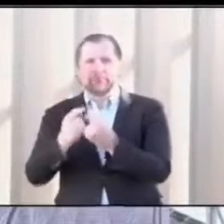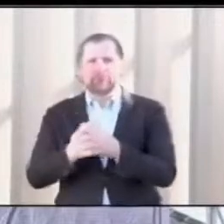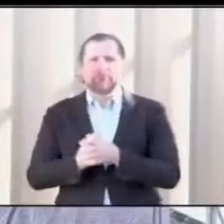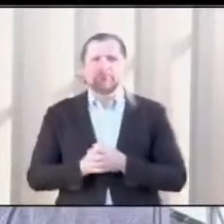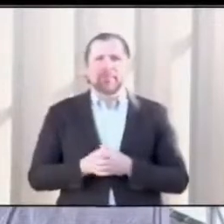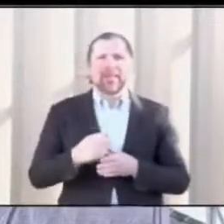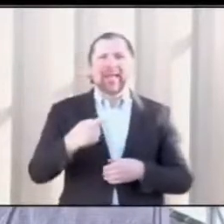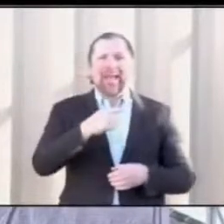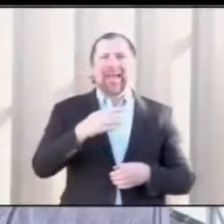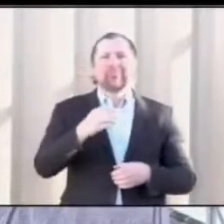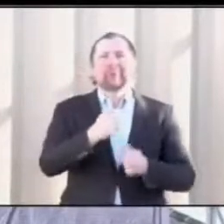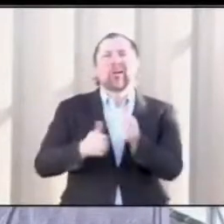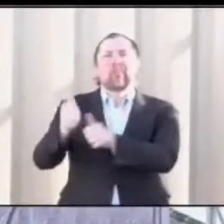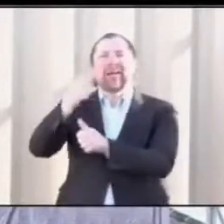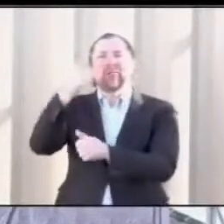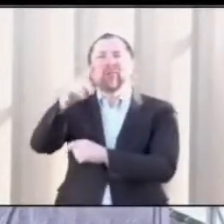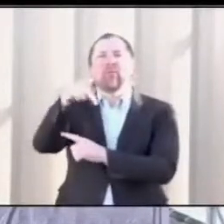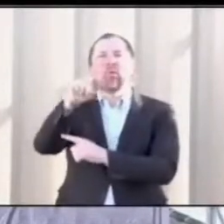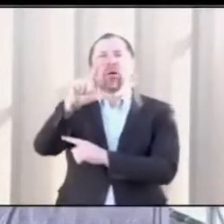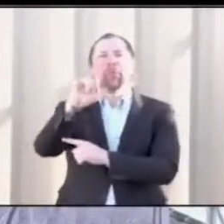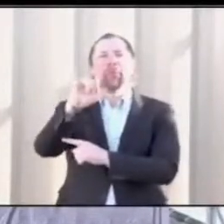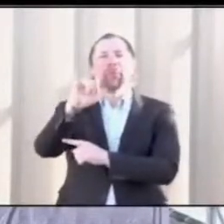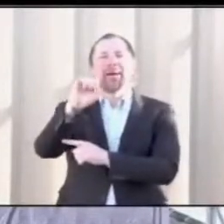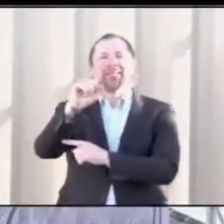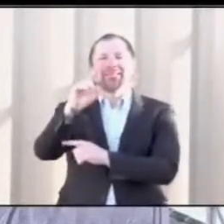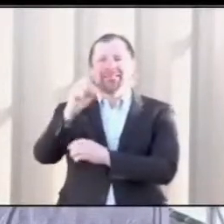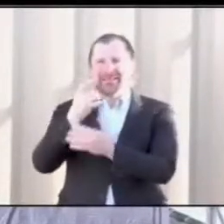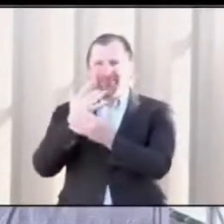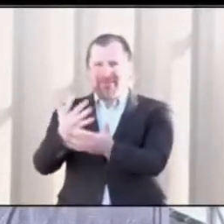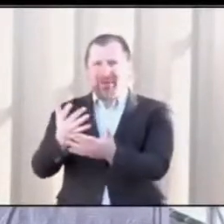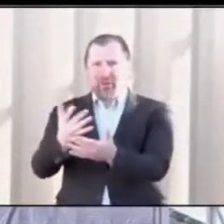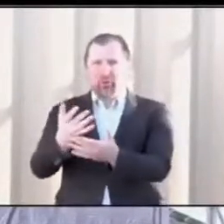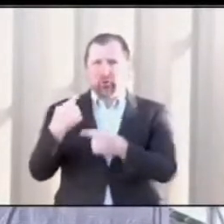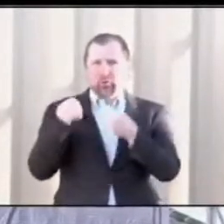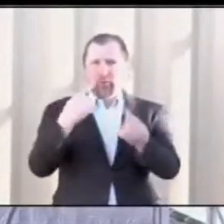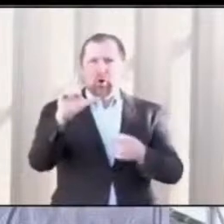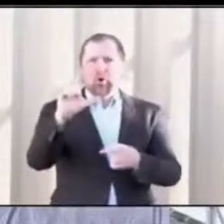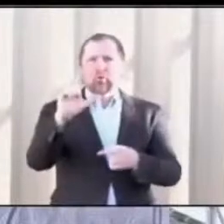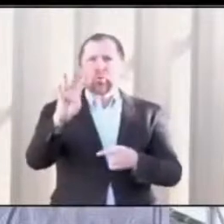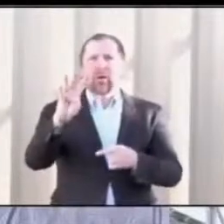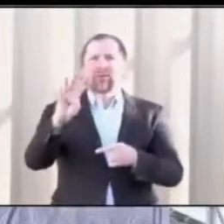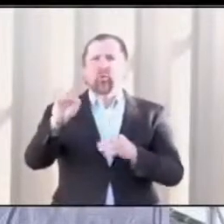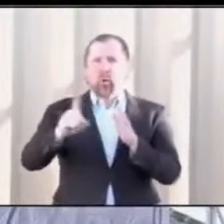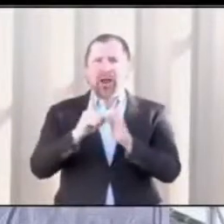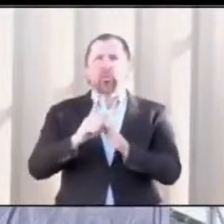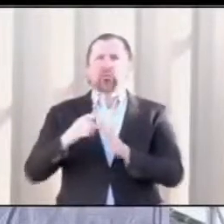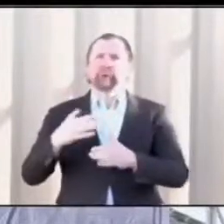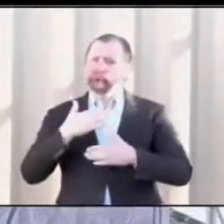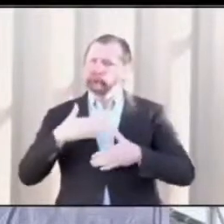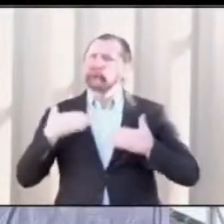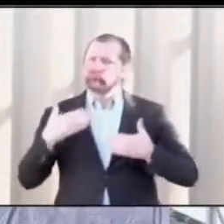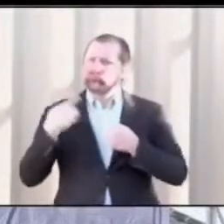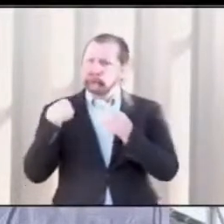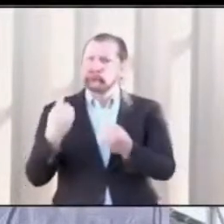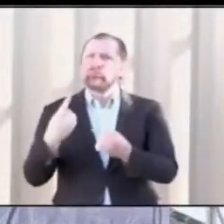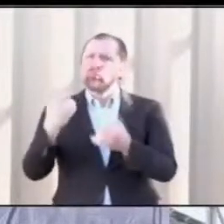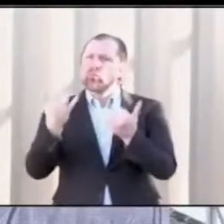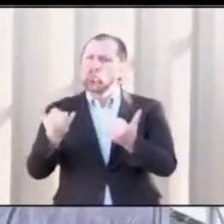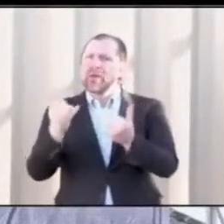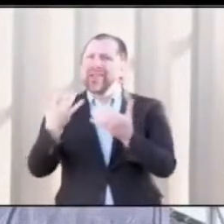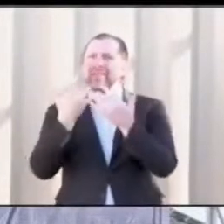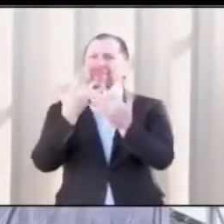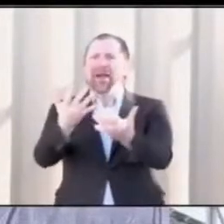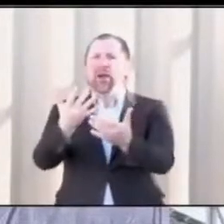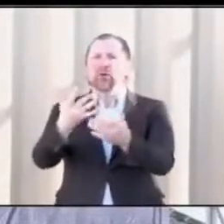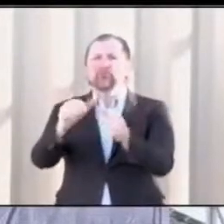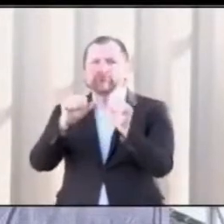Incident Commander for the Palisades Incident. I've had a productive 24 hours. I'm happy to report that today the fire has remained in